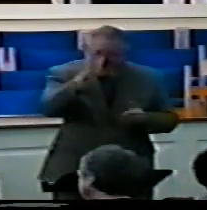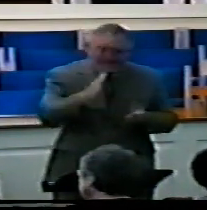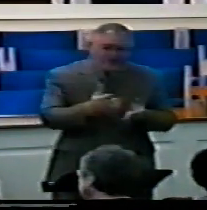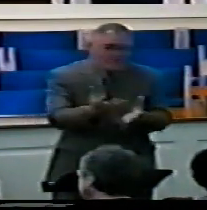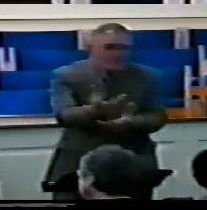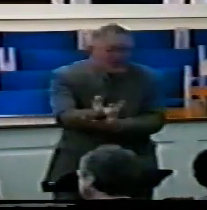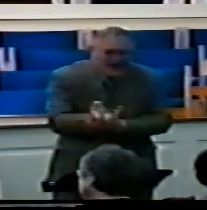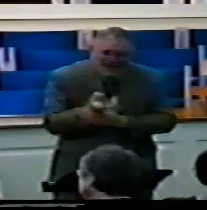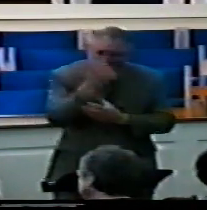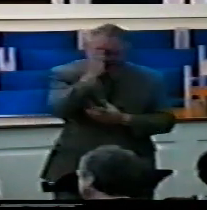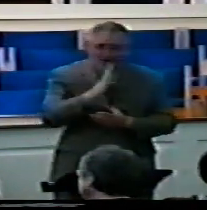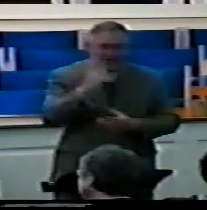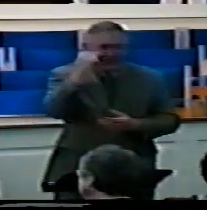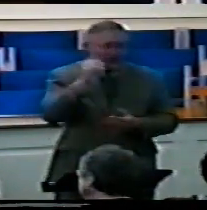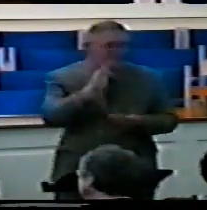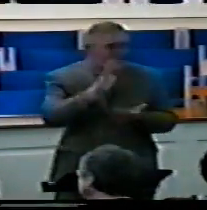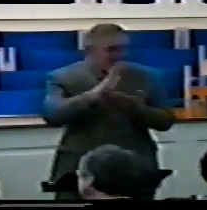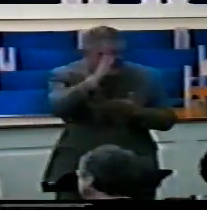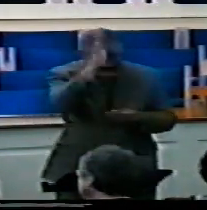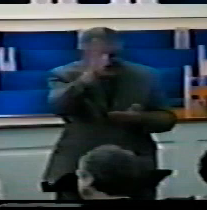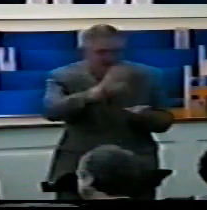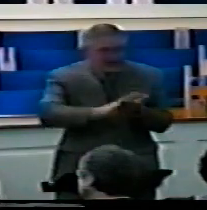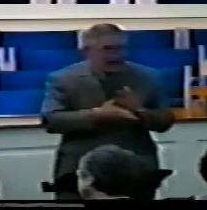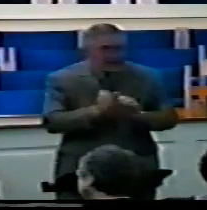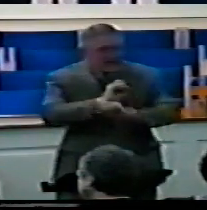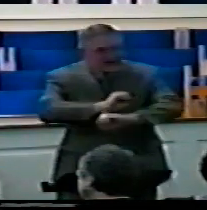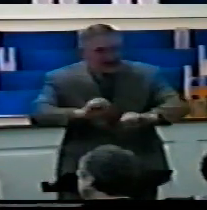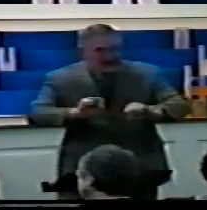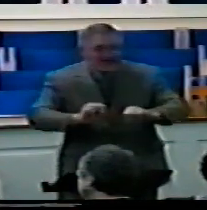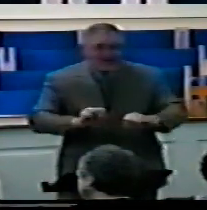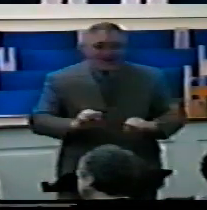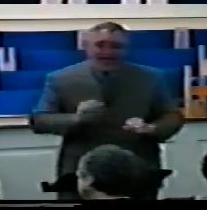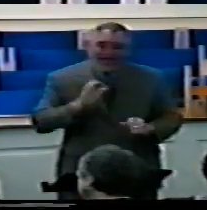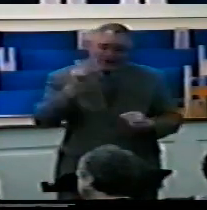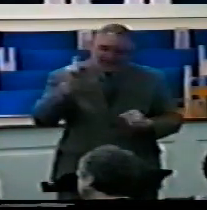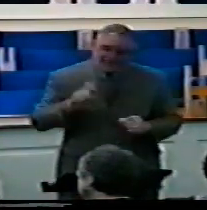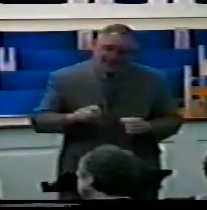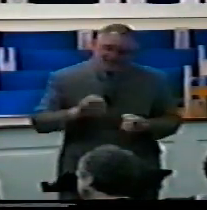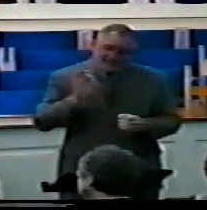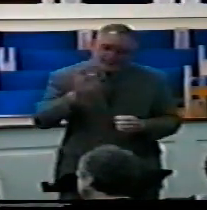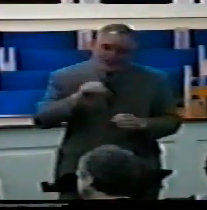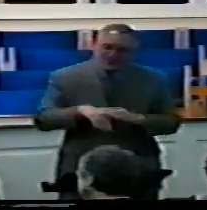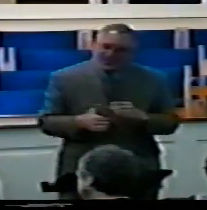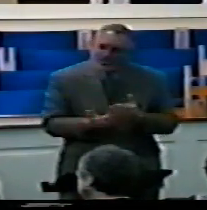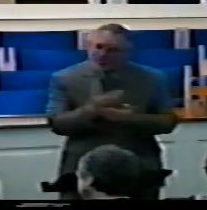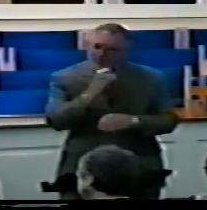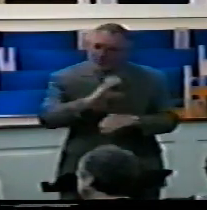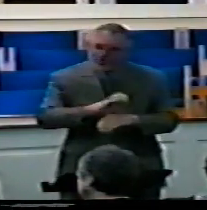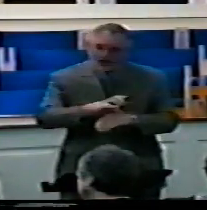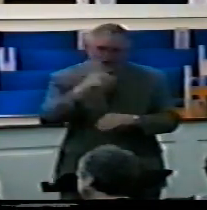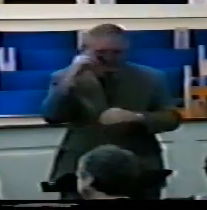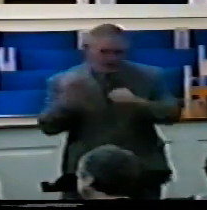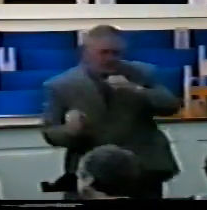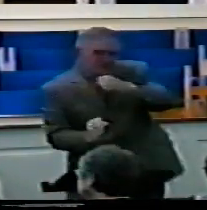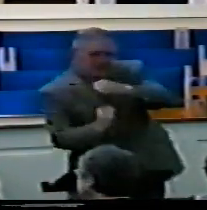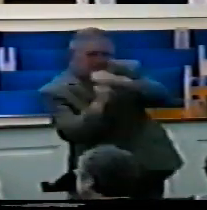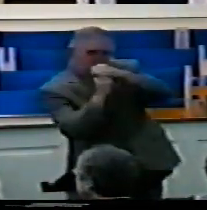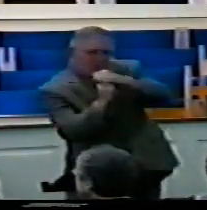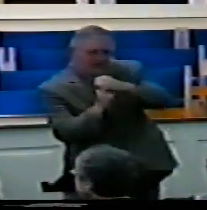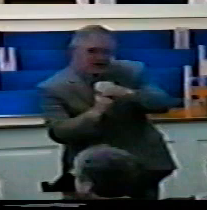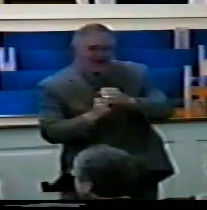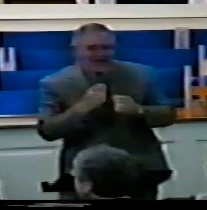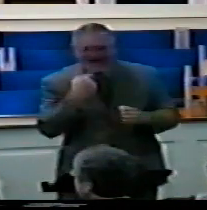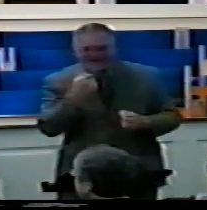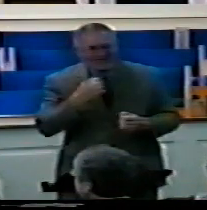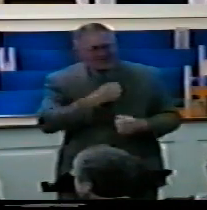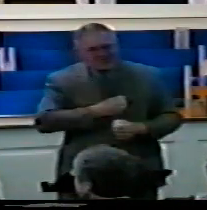After 10 years, on that 10th day of Wednesday, I was supposed to preach that night in a new church for support. I went to that preacher. I said, preacher, I'm